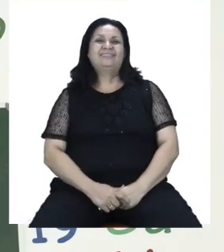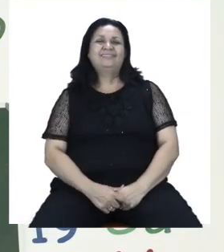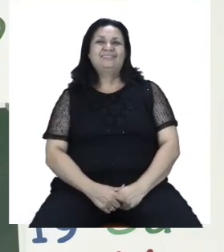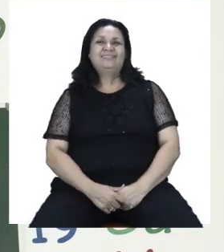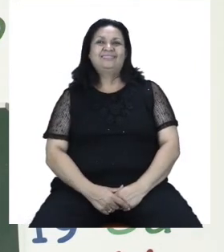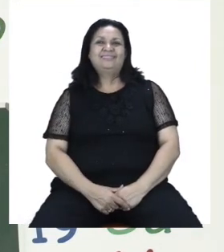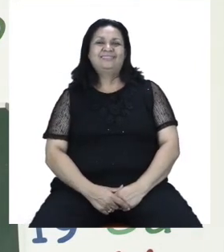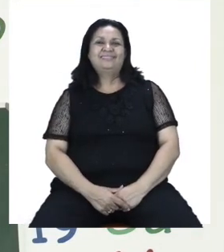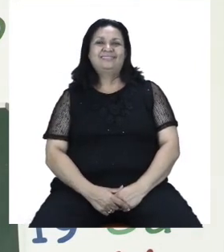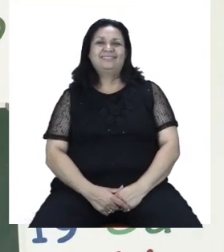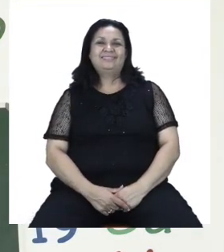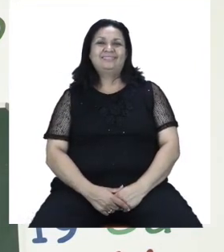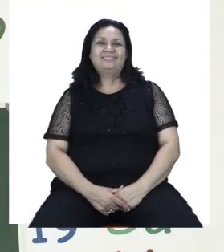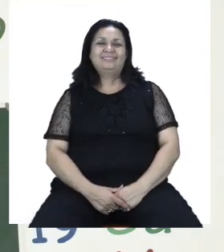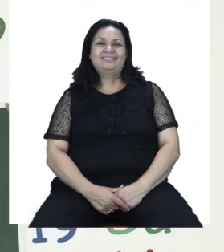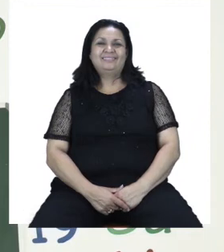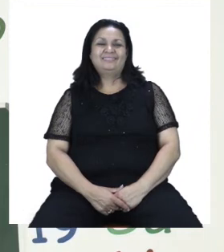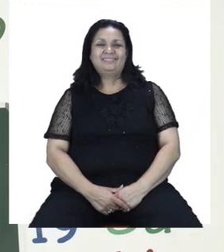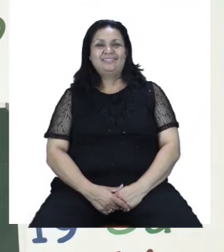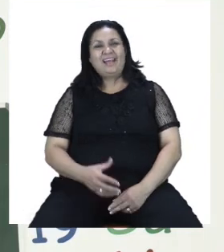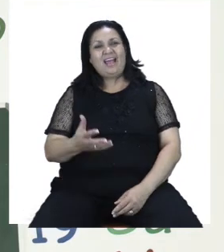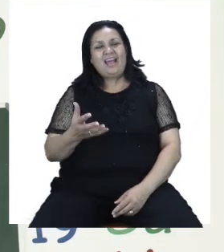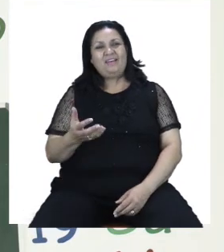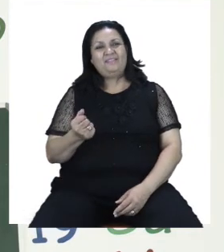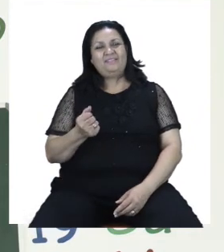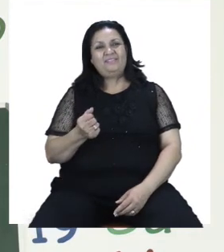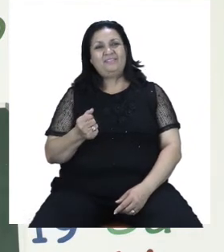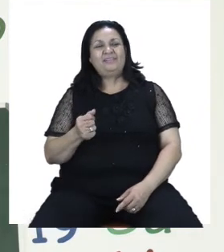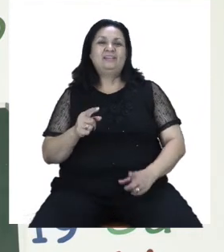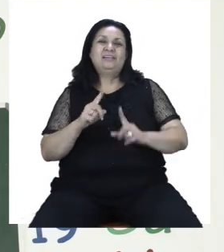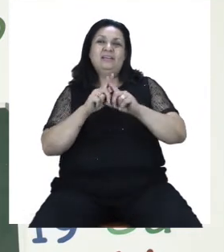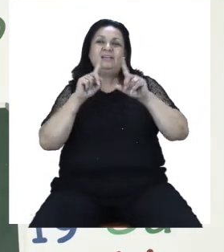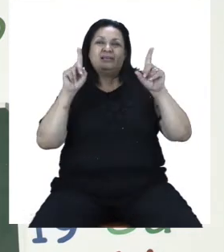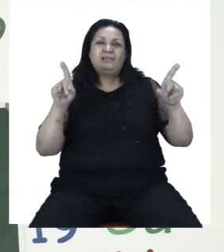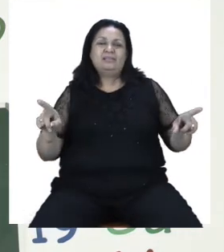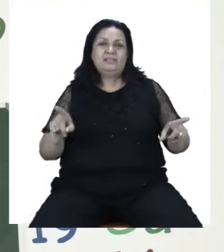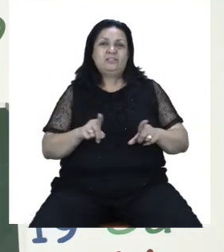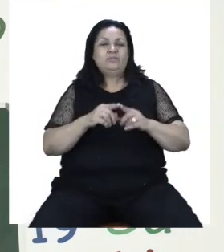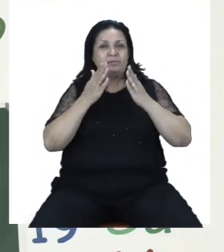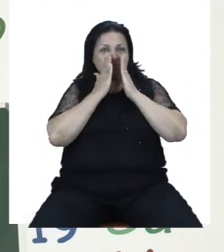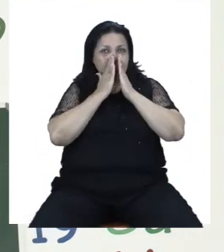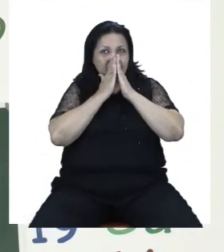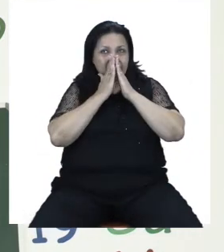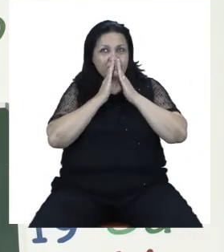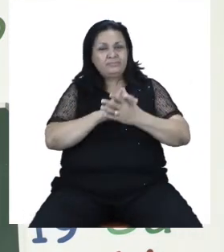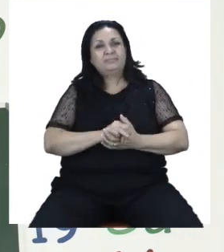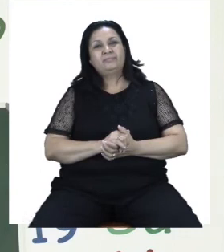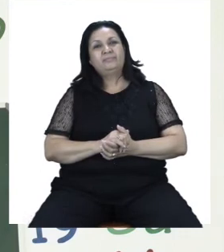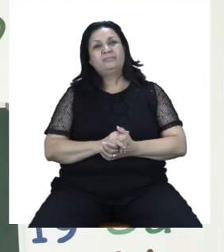side. And then I have a tissue. Now the tissue,